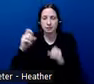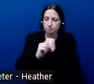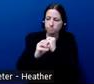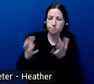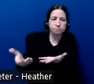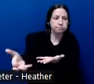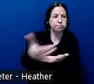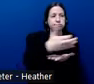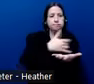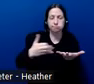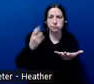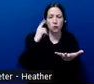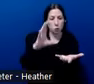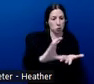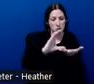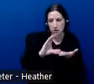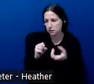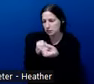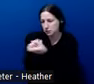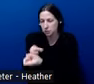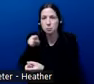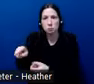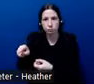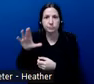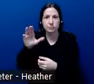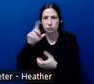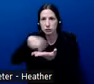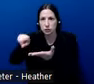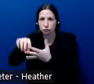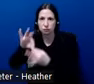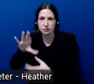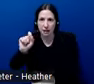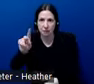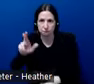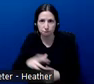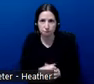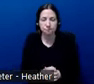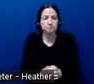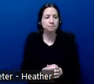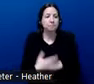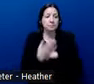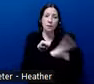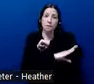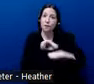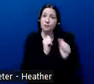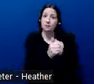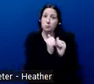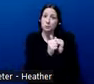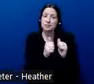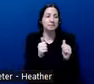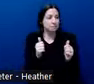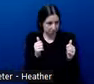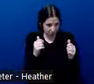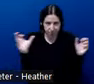support cancer research. Fall into sports. Competitions in high school fall sports have begun,